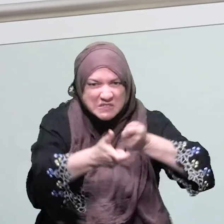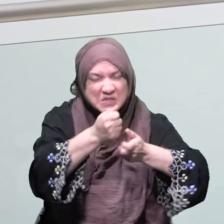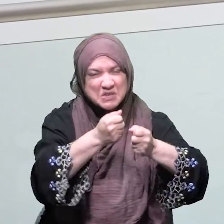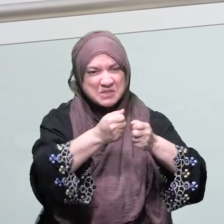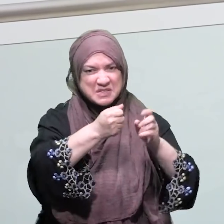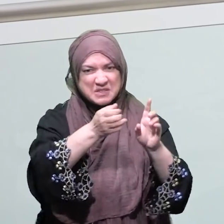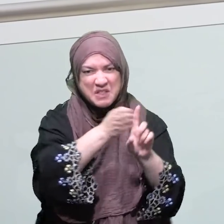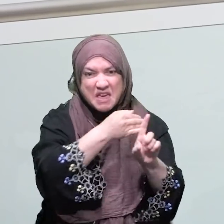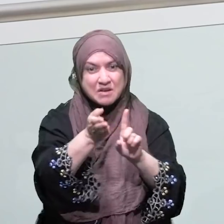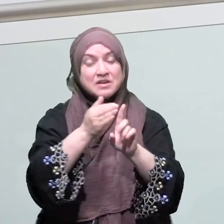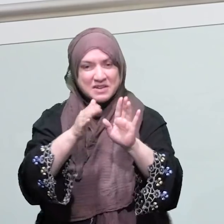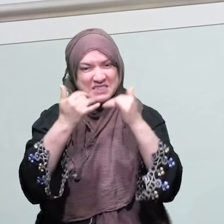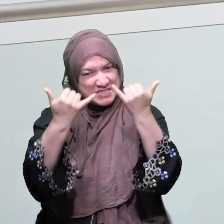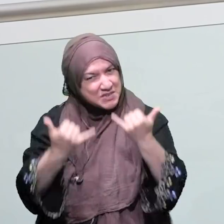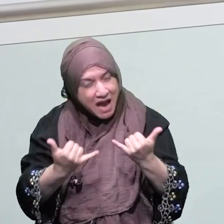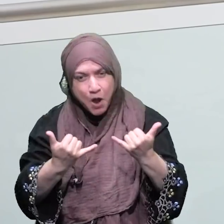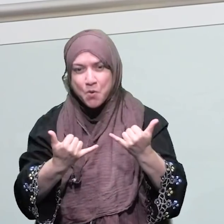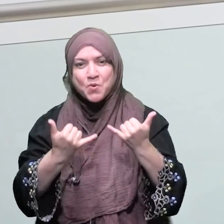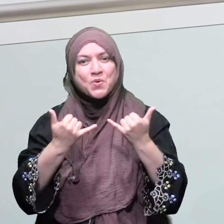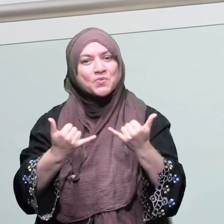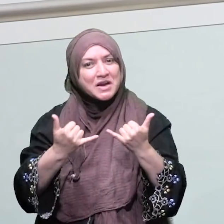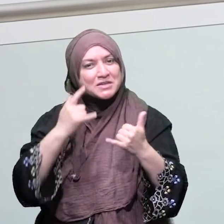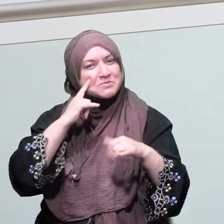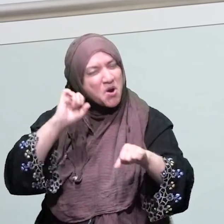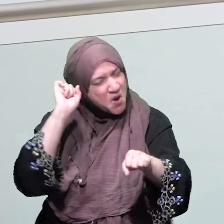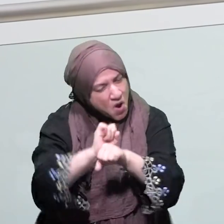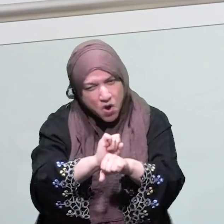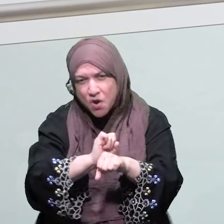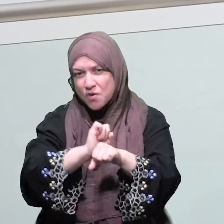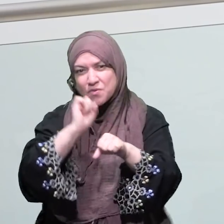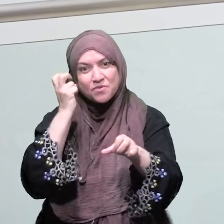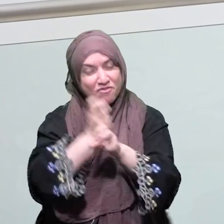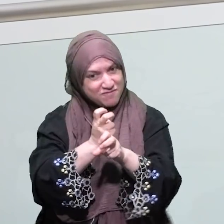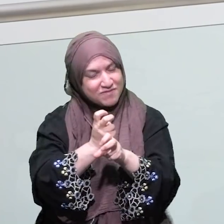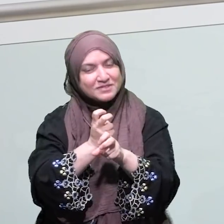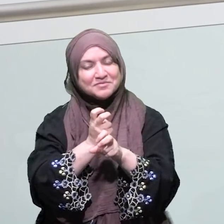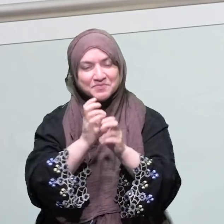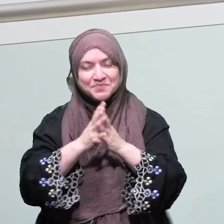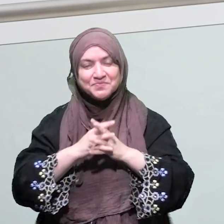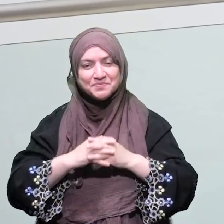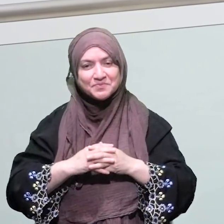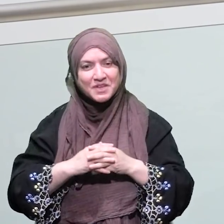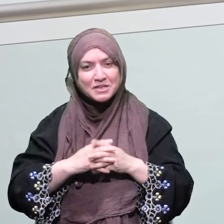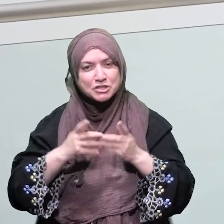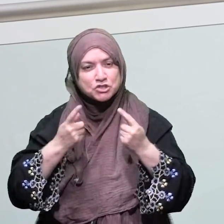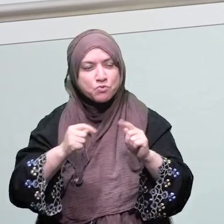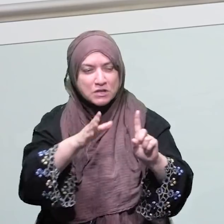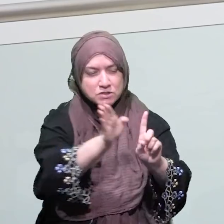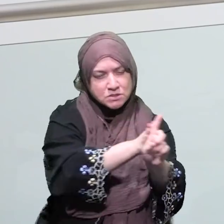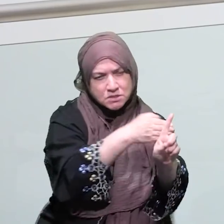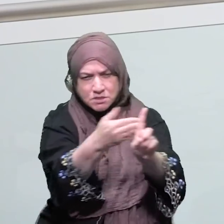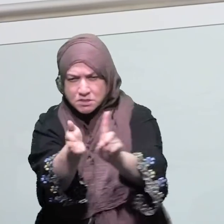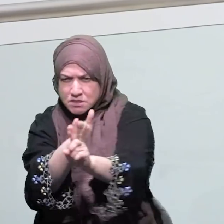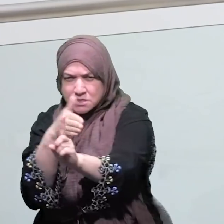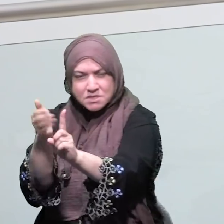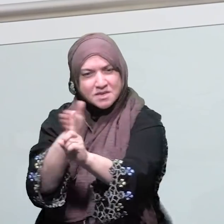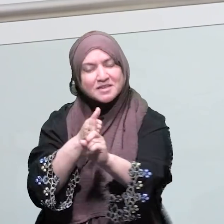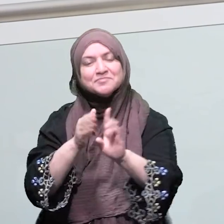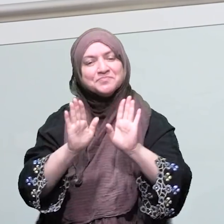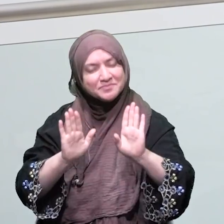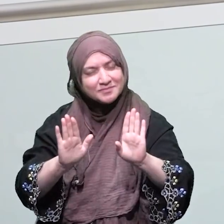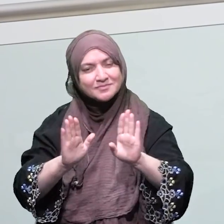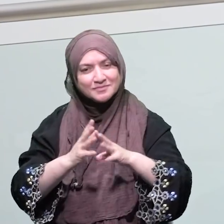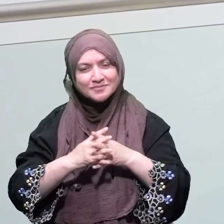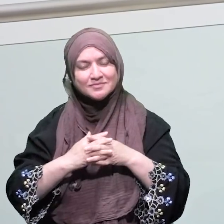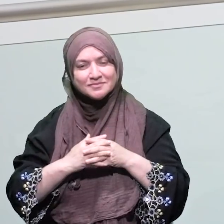will be extremely busy in Sha'ban, in these next 10 days in particular, as we await Ramadan. Allahumma balighna